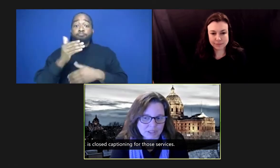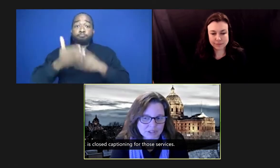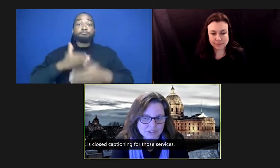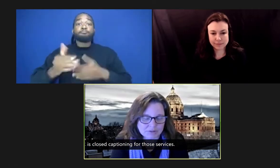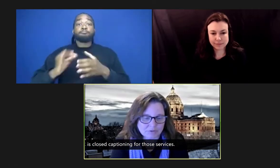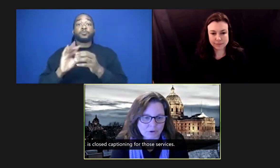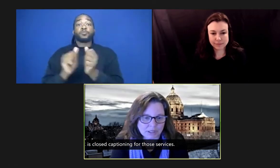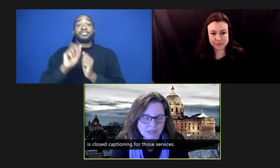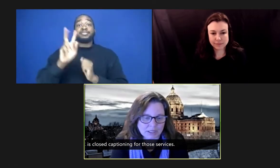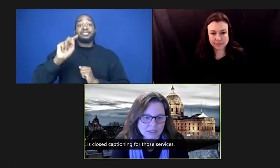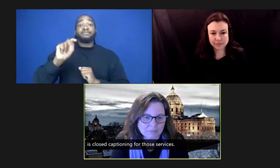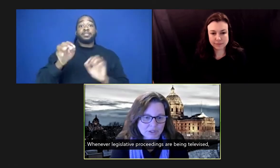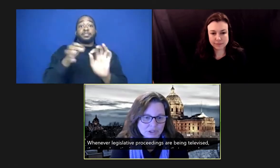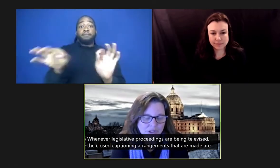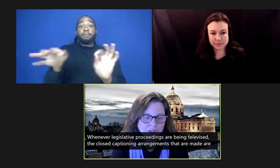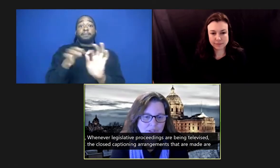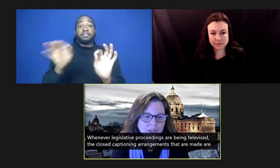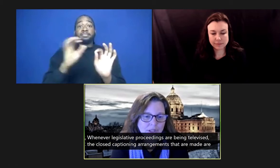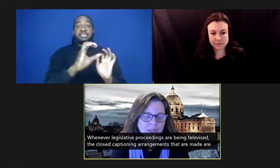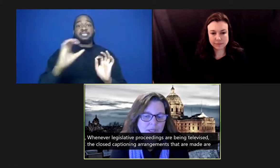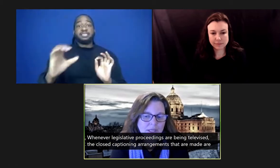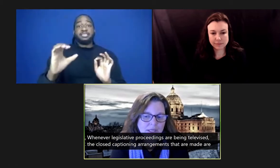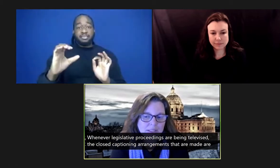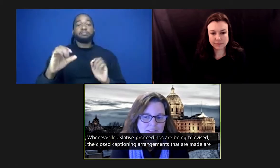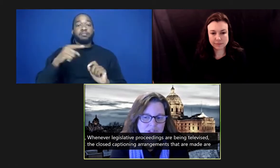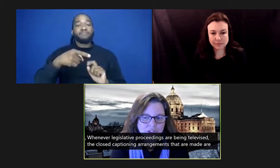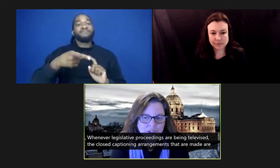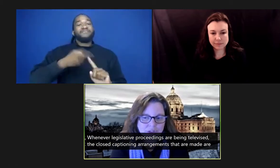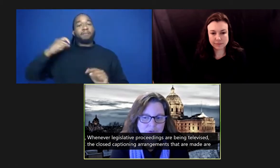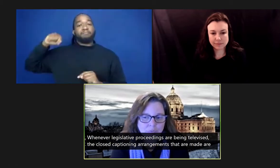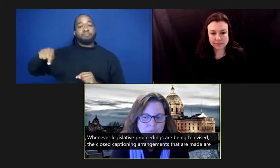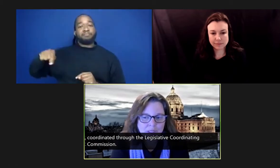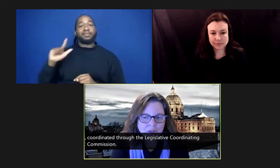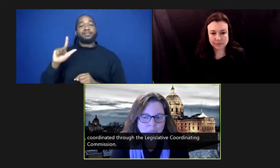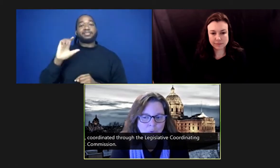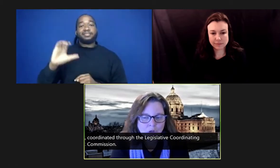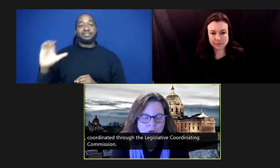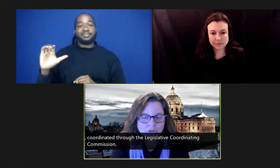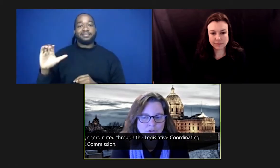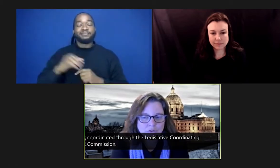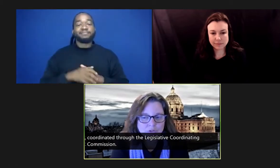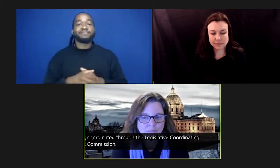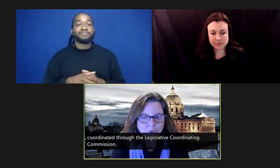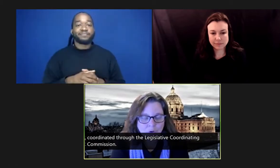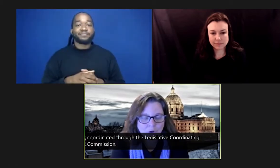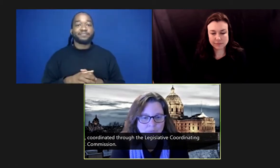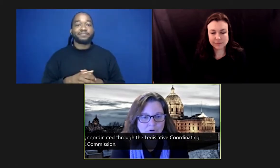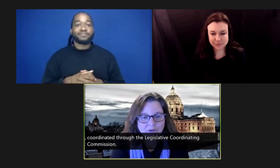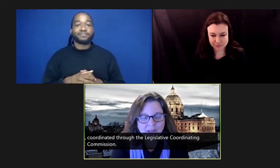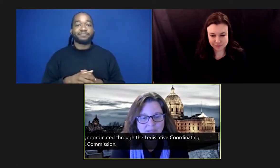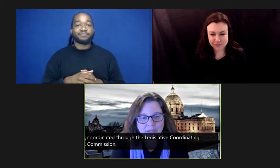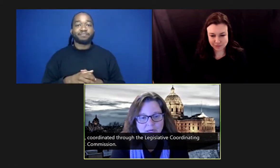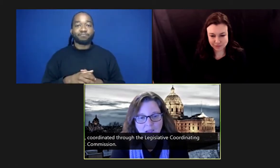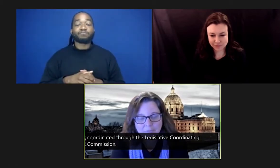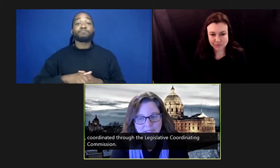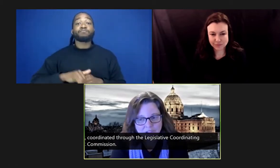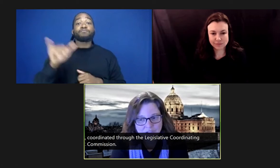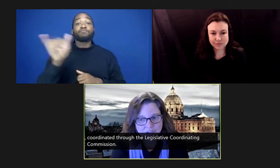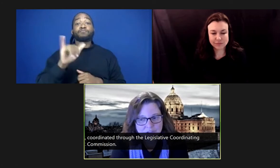through the Legislative Coordinating Commission. In addition, we work to support